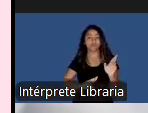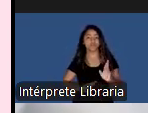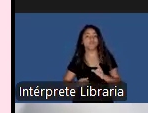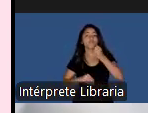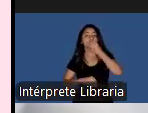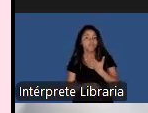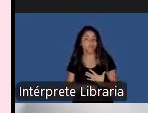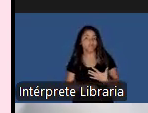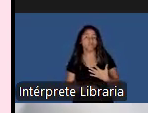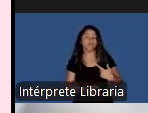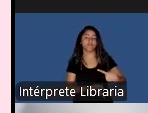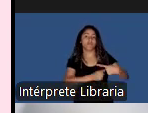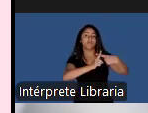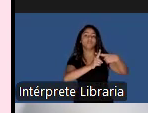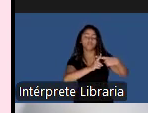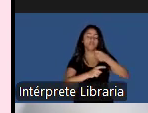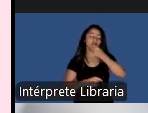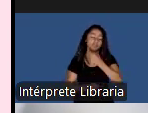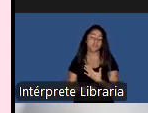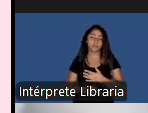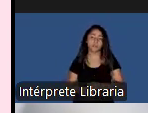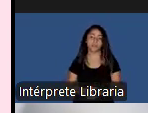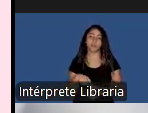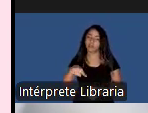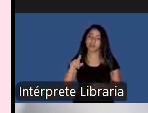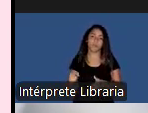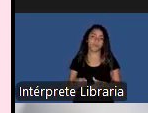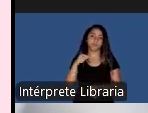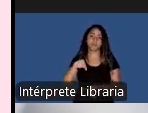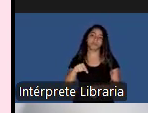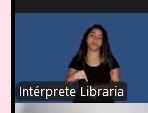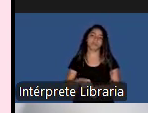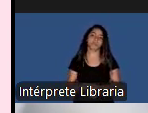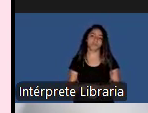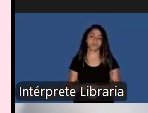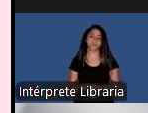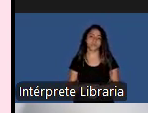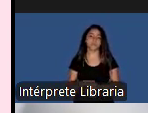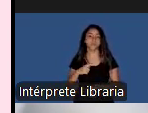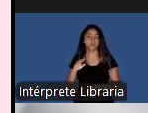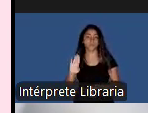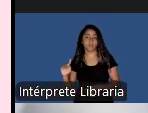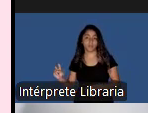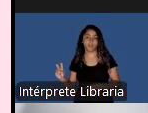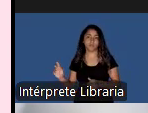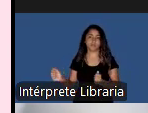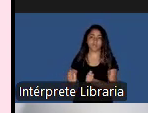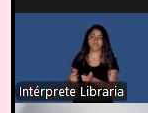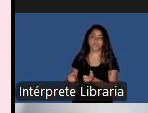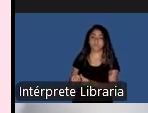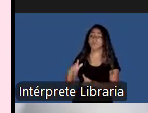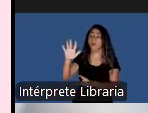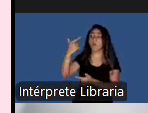encouraging results. The initial results are really positive. And this is just the first step. We're working with the BV